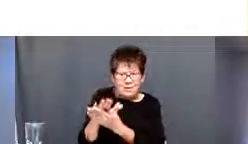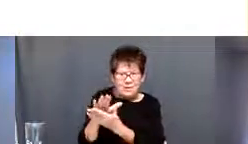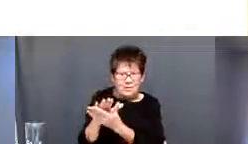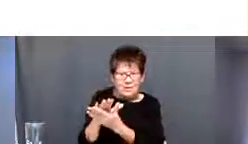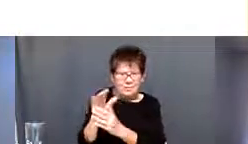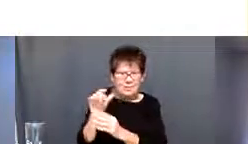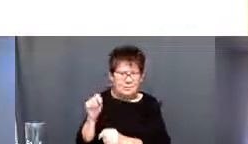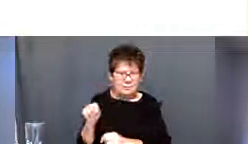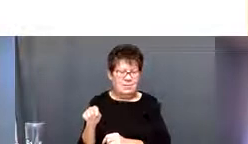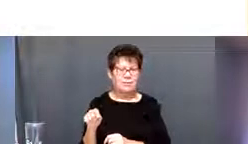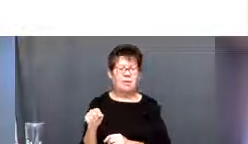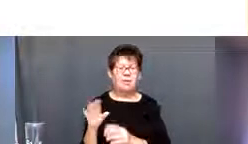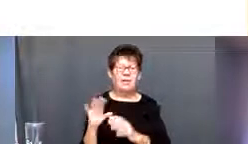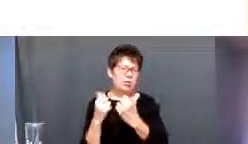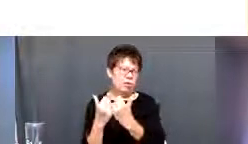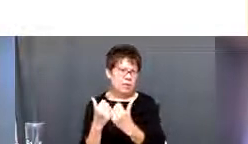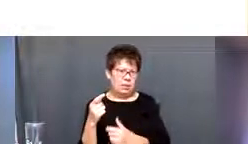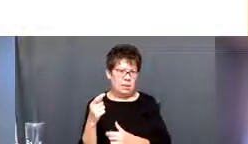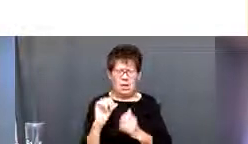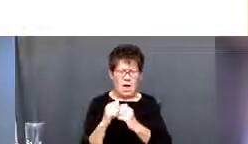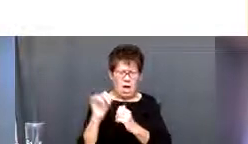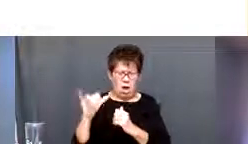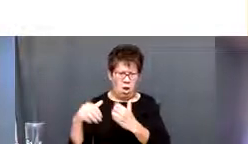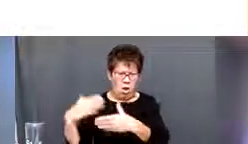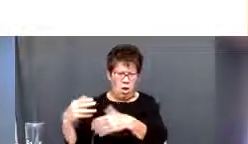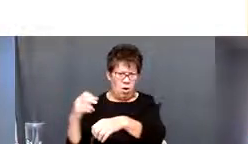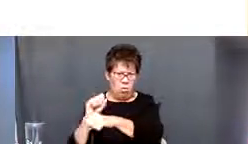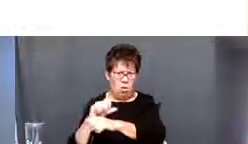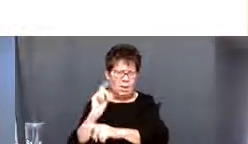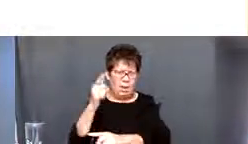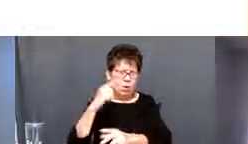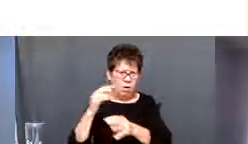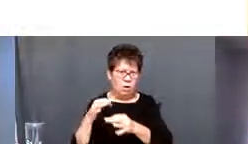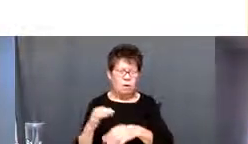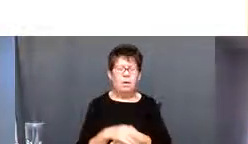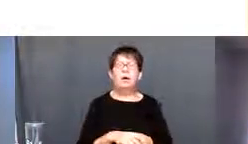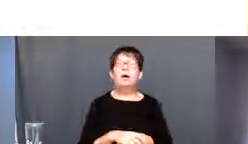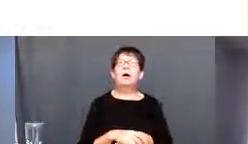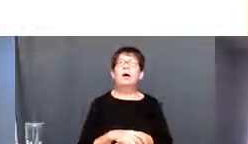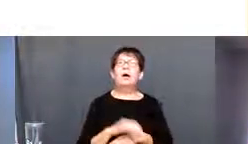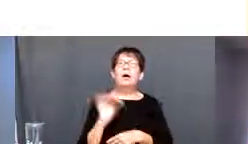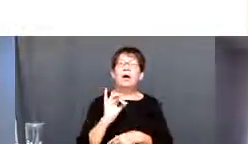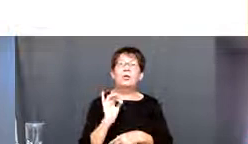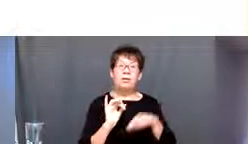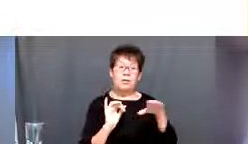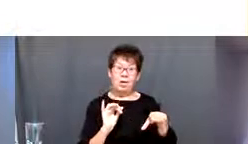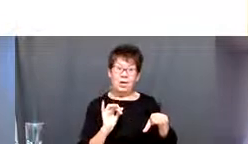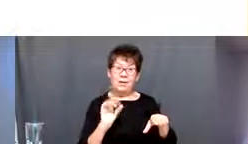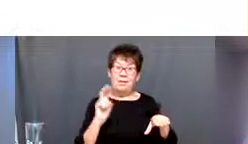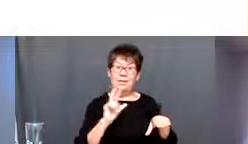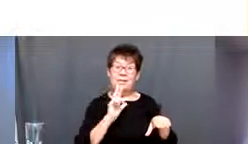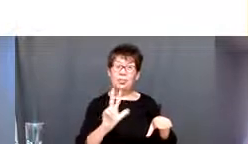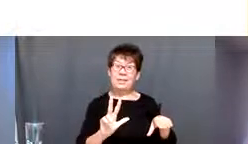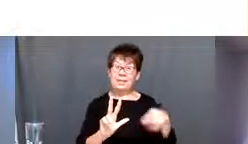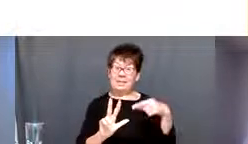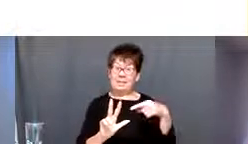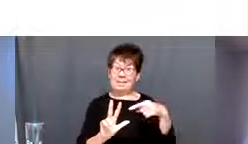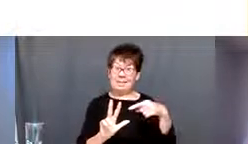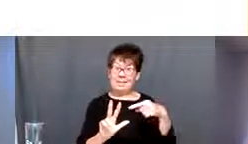about that and how that happens a little later on in the program. Also, they must turn 3 on or